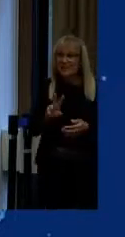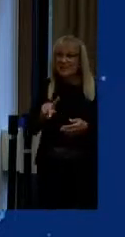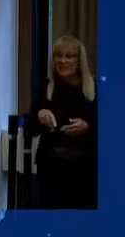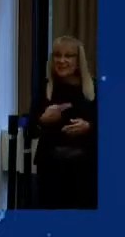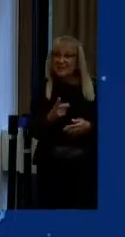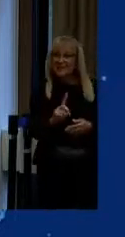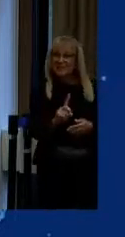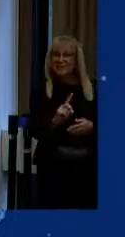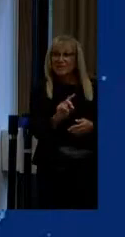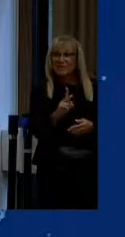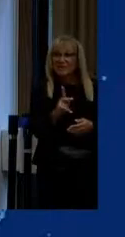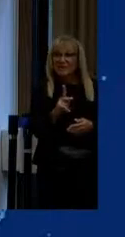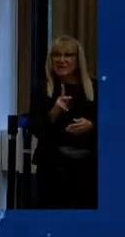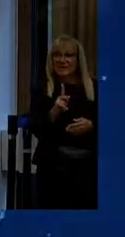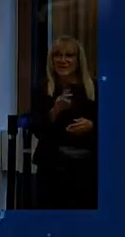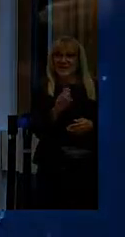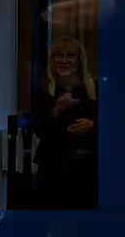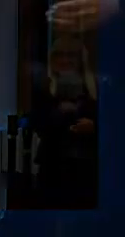from West Wayslip.